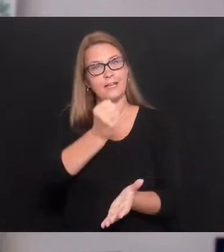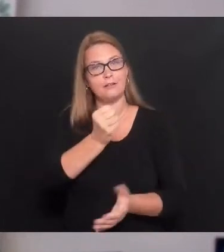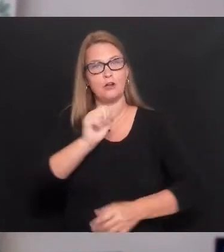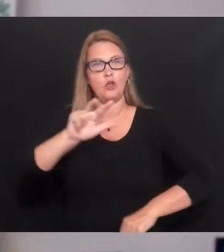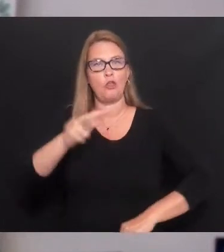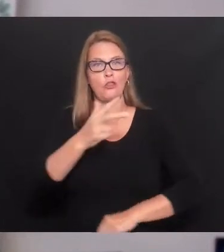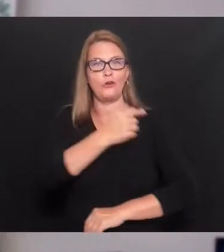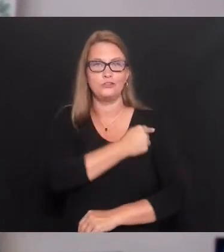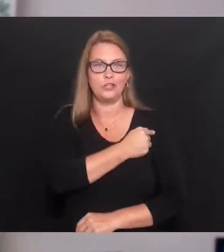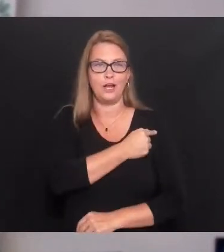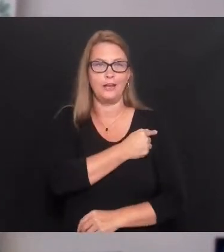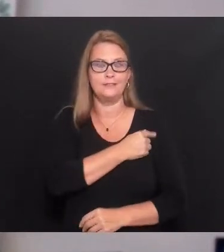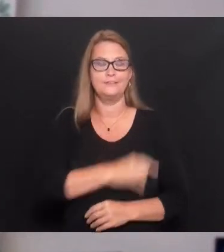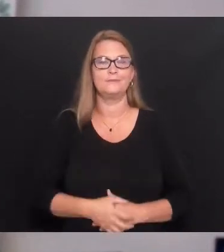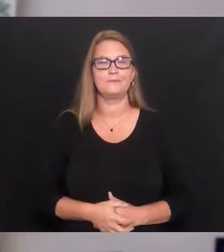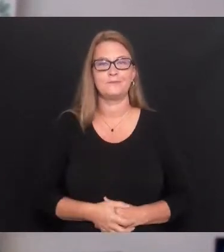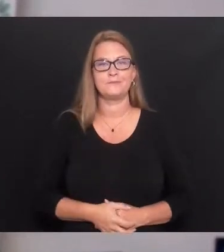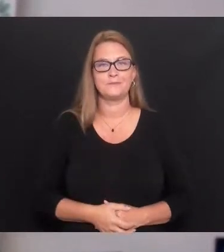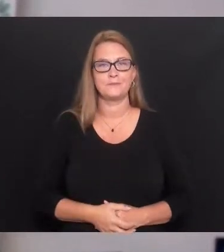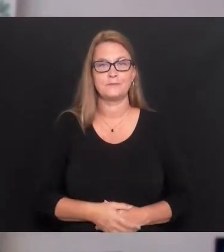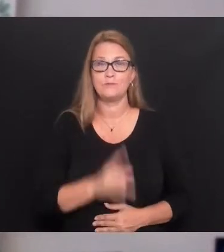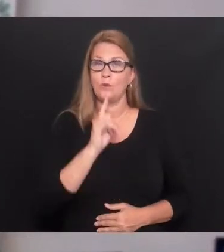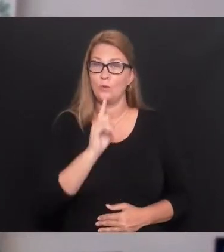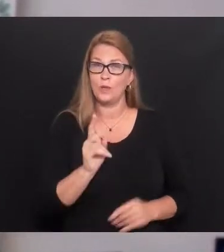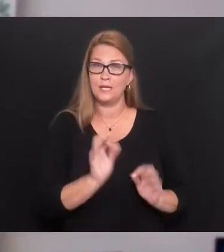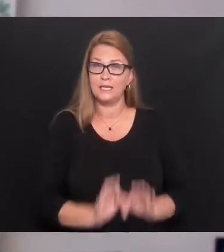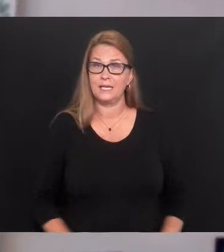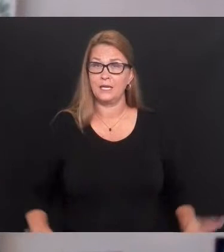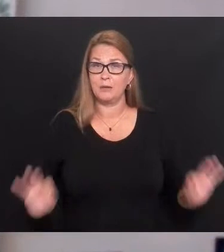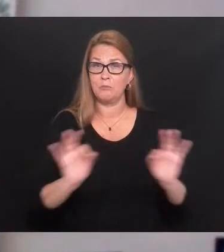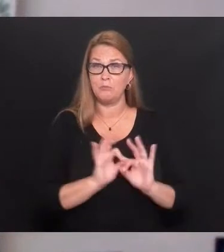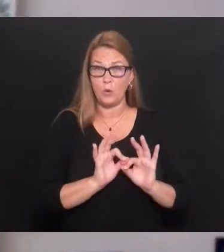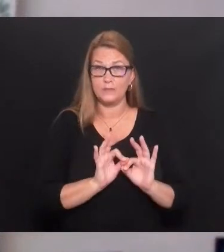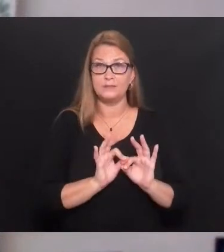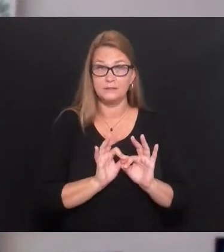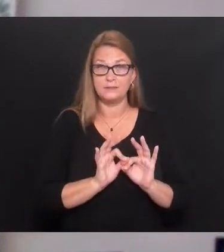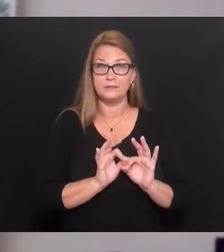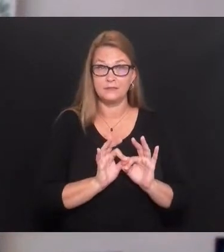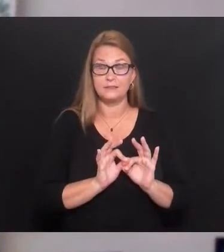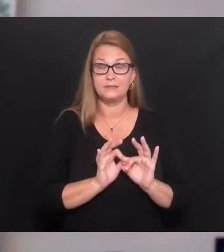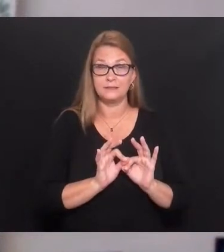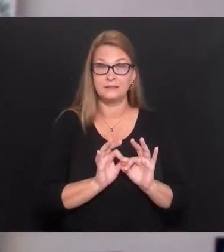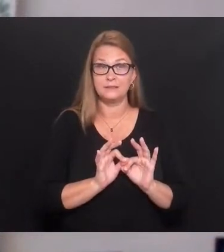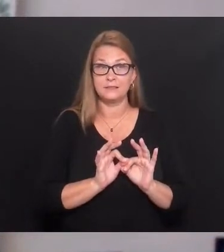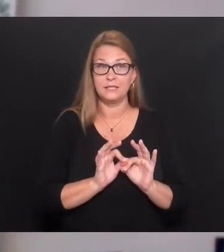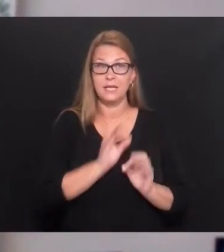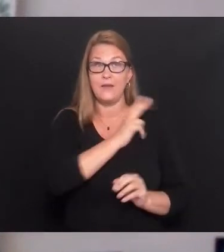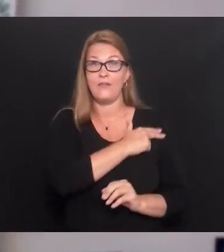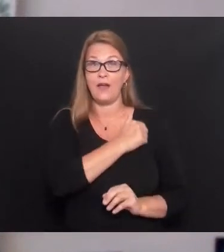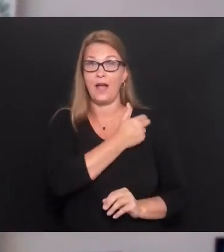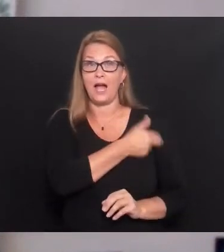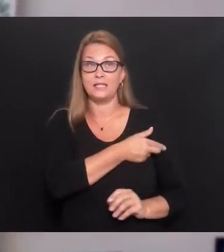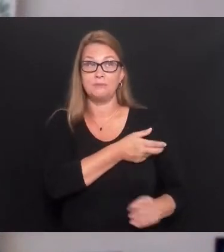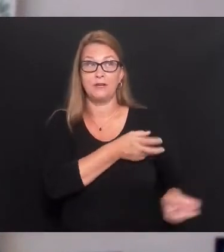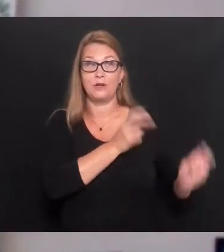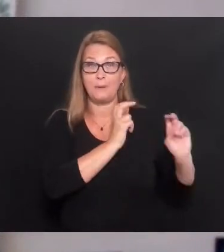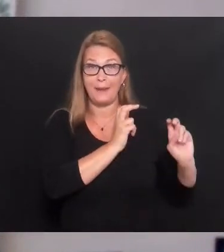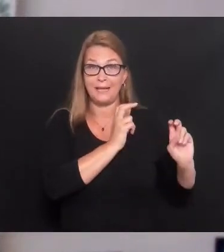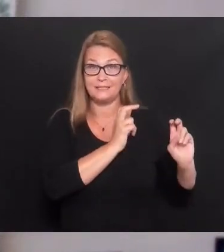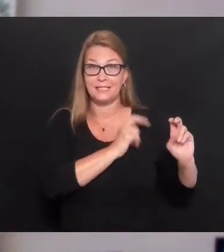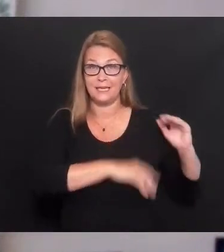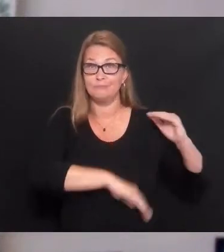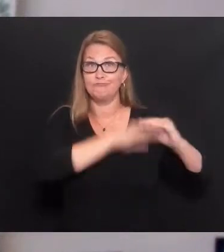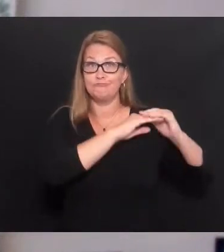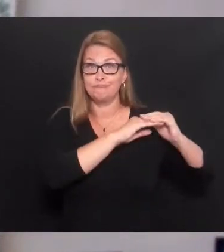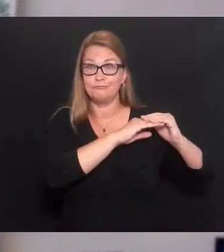vaccinated already, please do that. Really important moment for us related, as the governor said, to the hospital capacity.